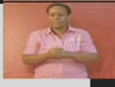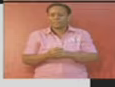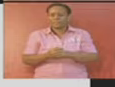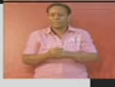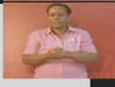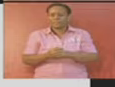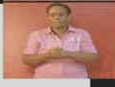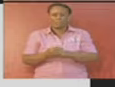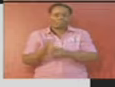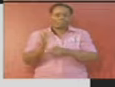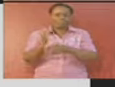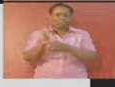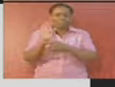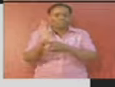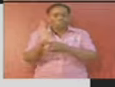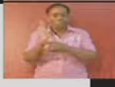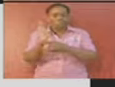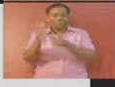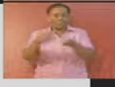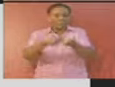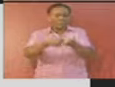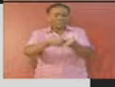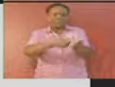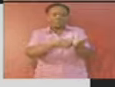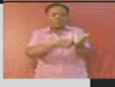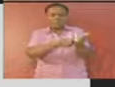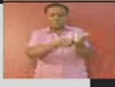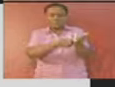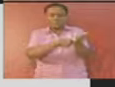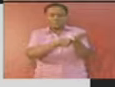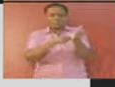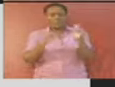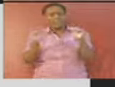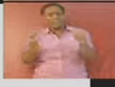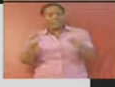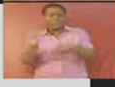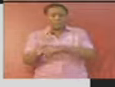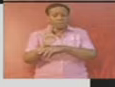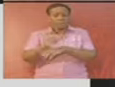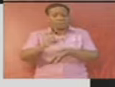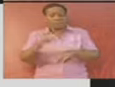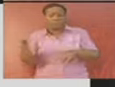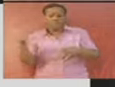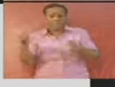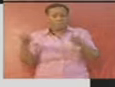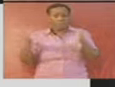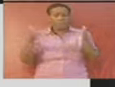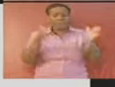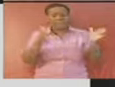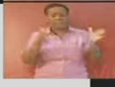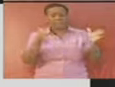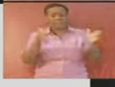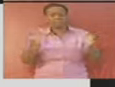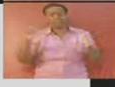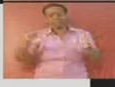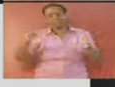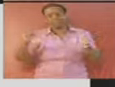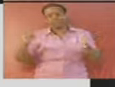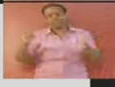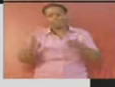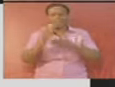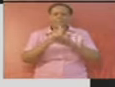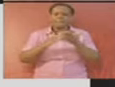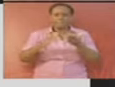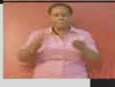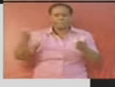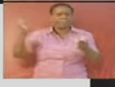of administration, but we can administer by other means. There have been vaccines that have utilized, for example, inhalation and those kinds of things, which